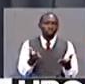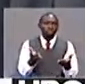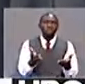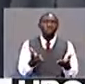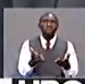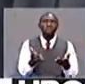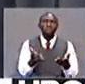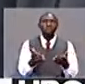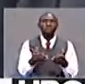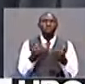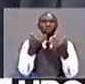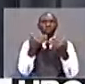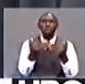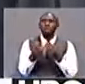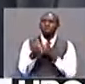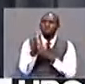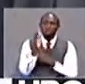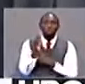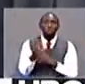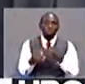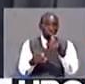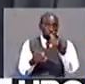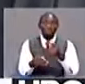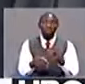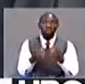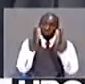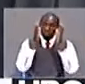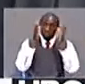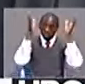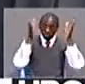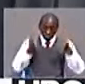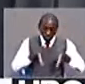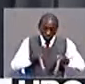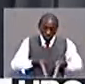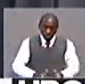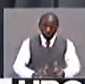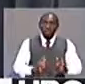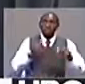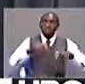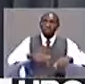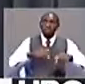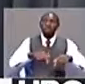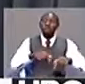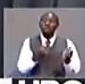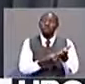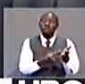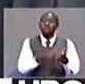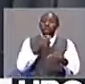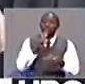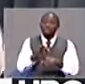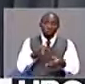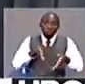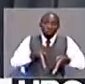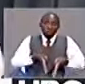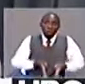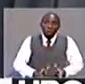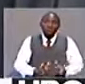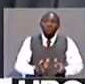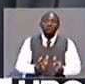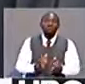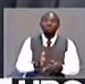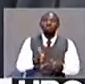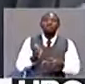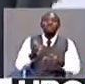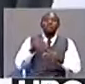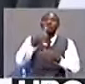our late bishop to be born here in Uganda. If he had decided for him to be born elsewhere, we would not be talking about him now and